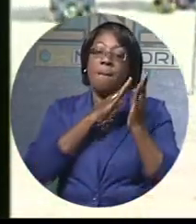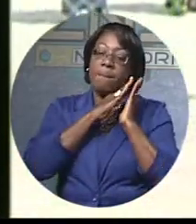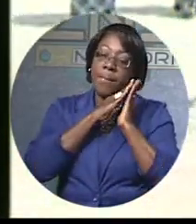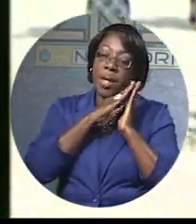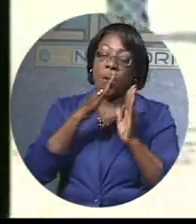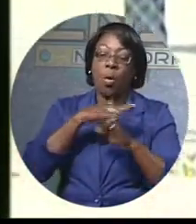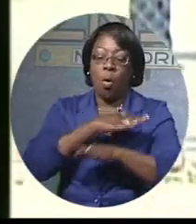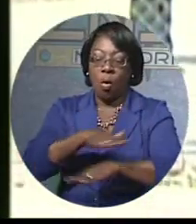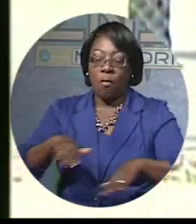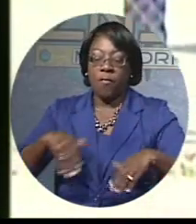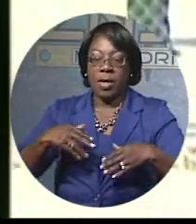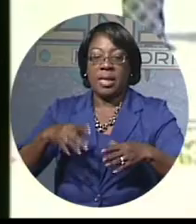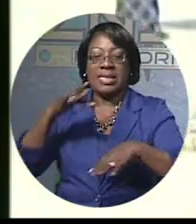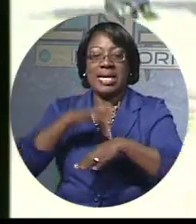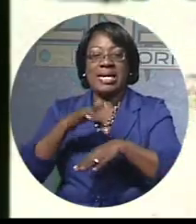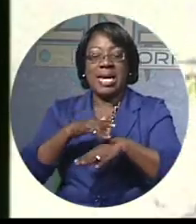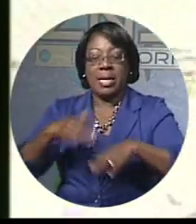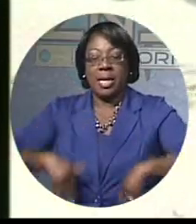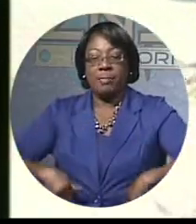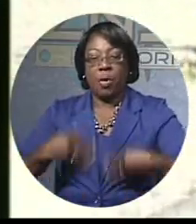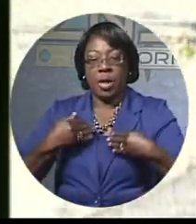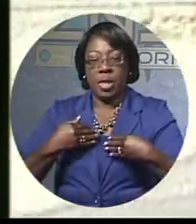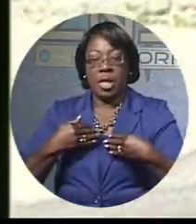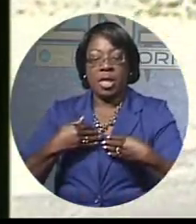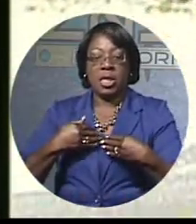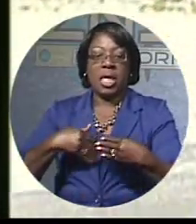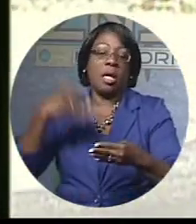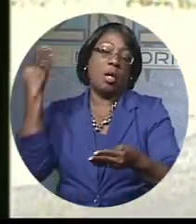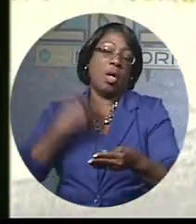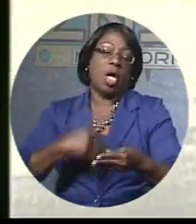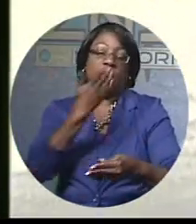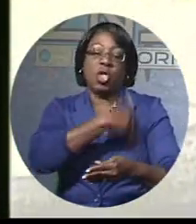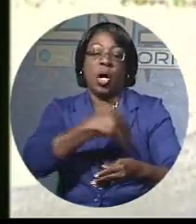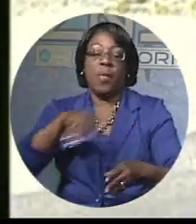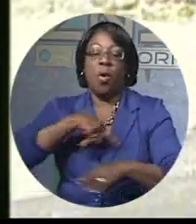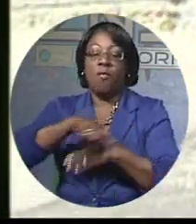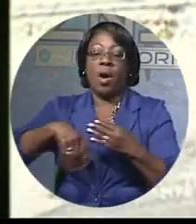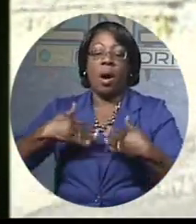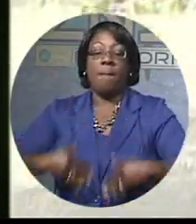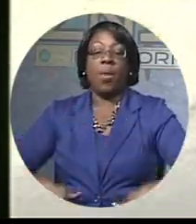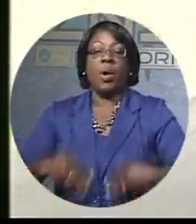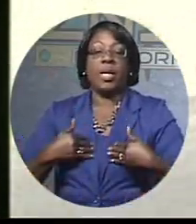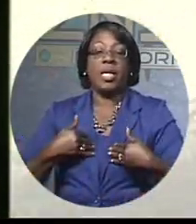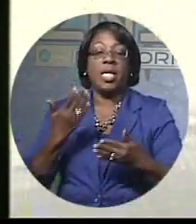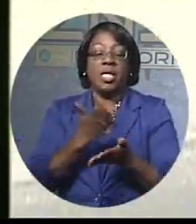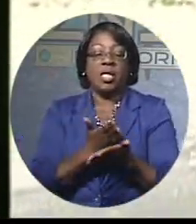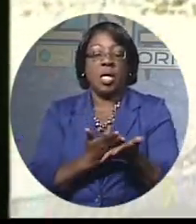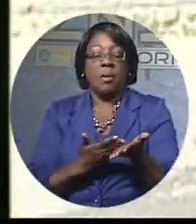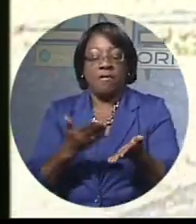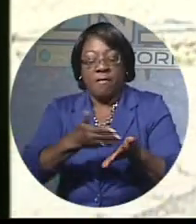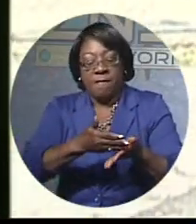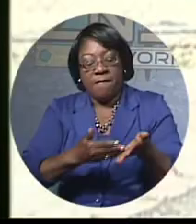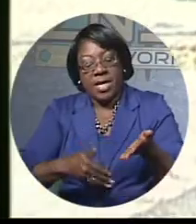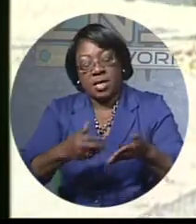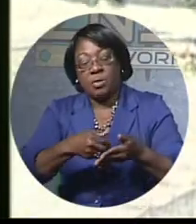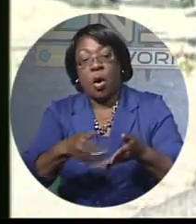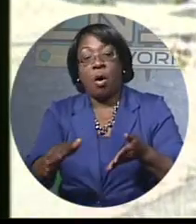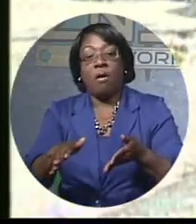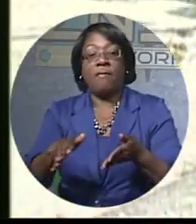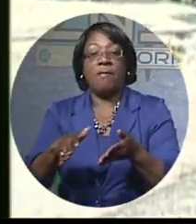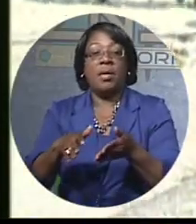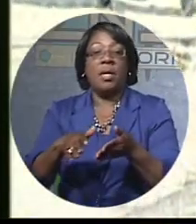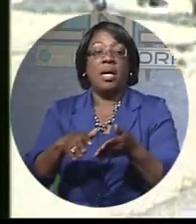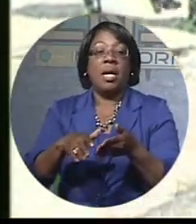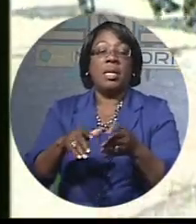body. He stated that she had severe wounds about the body and face and that some of her fingers had been severed, which he later